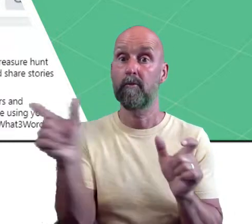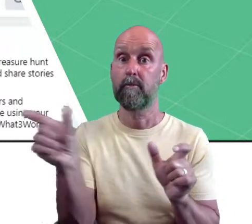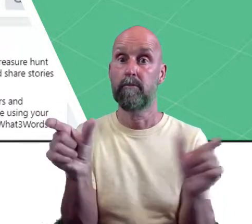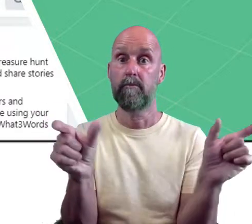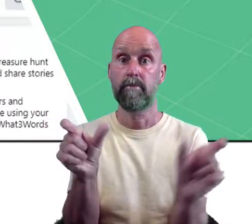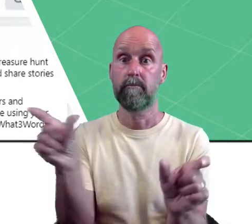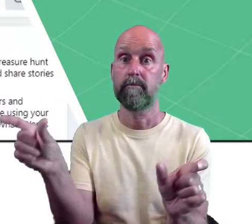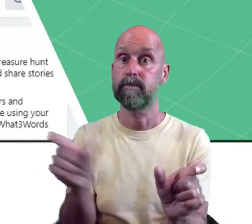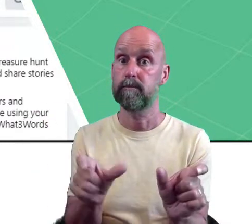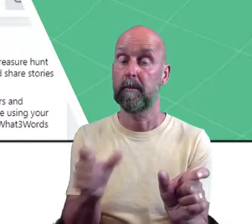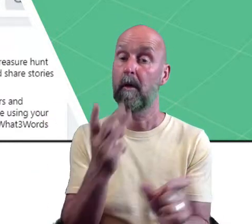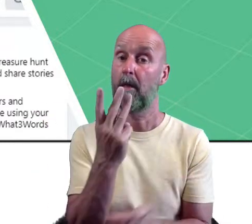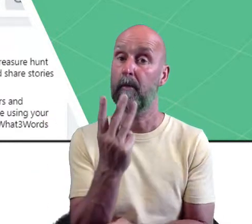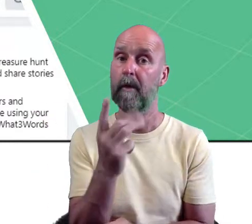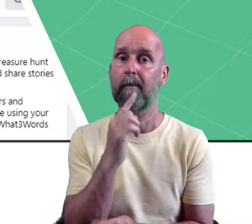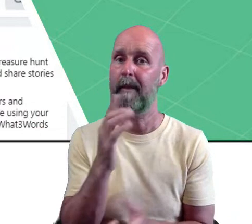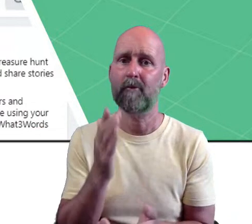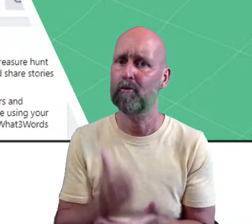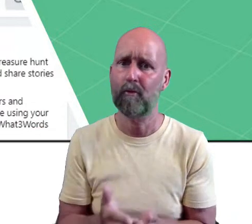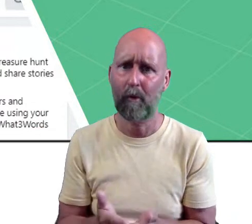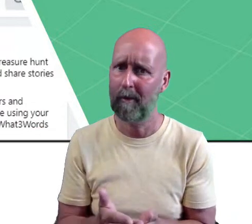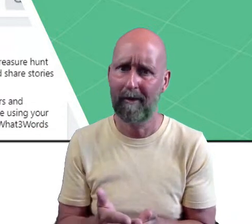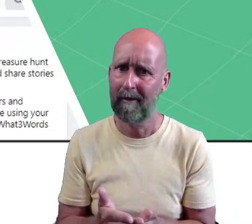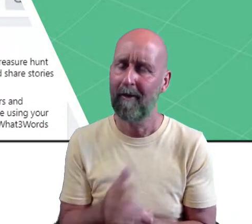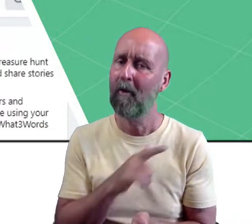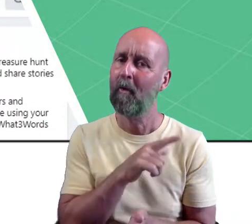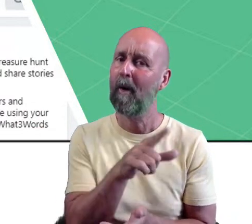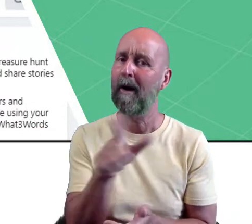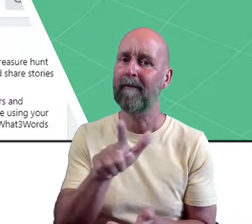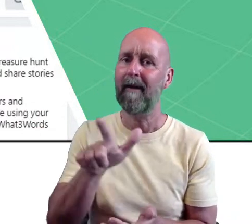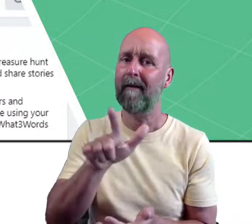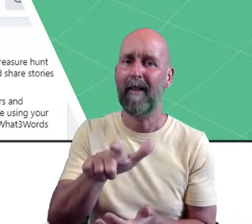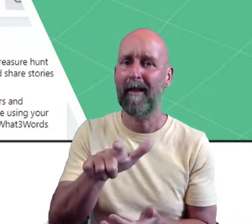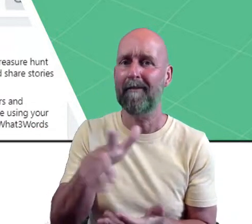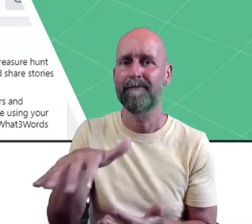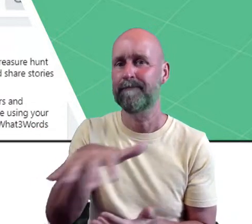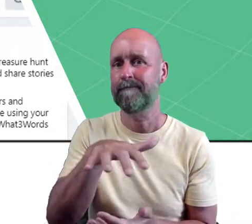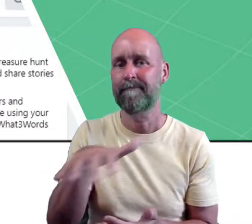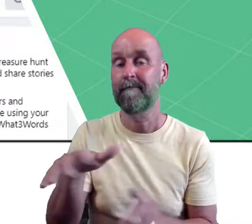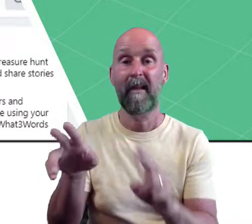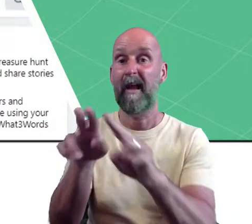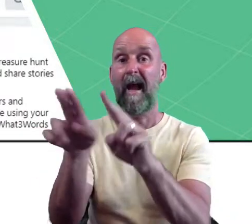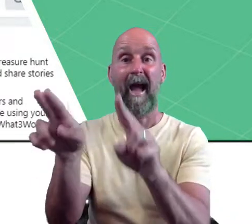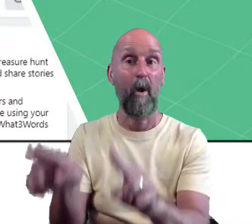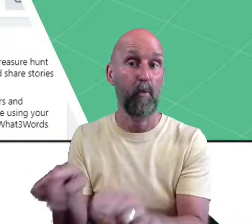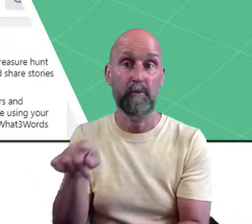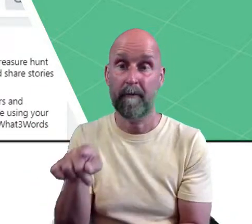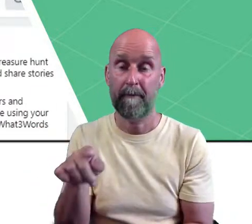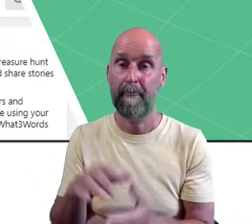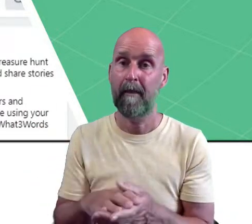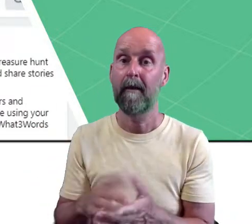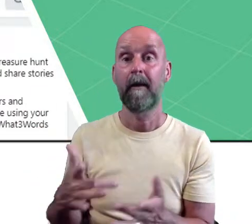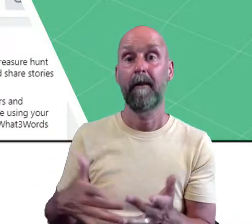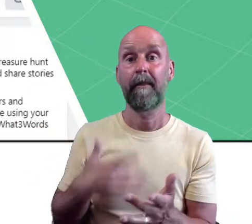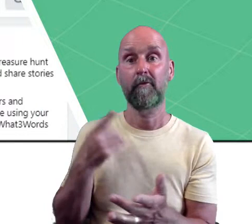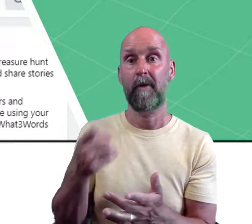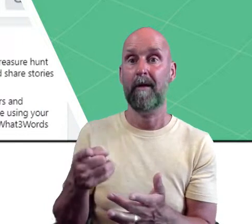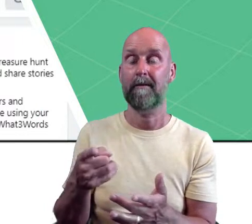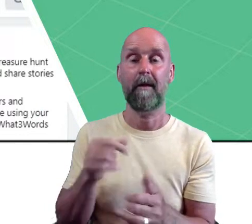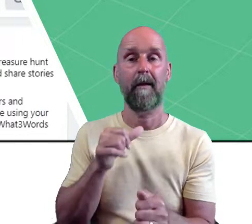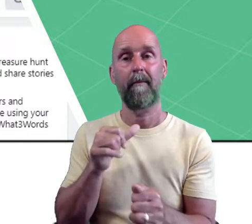But we all know that's not true, because if I were to click on the location of a house and the address happened to be like best home